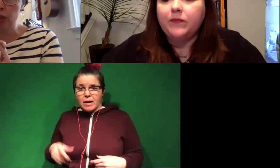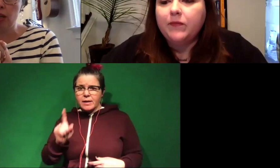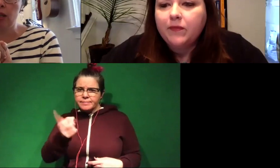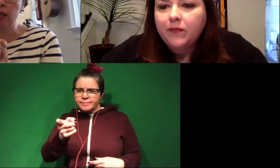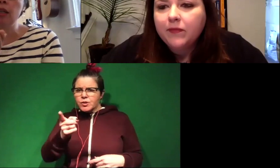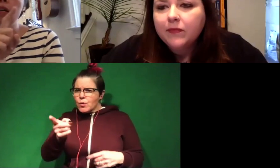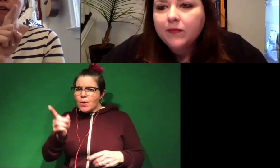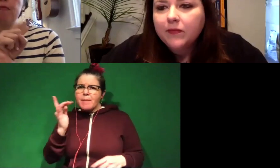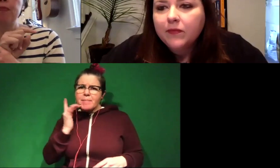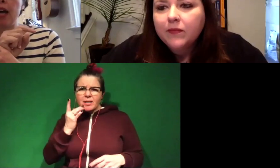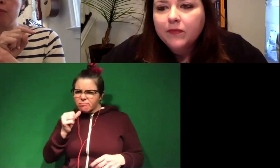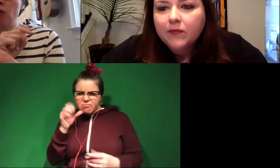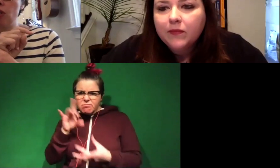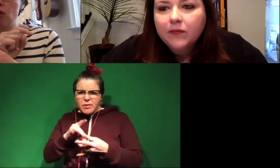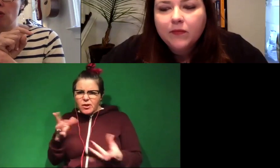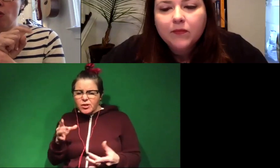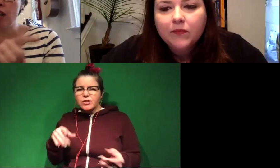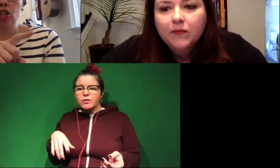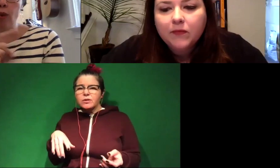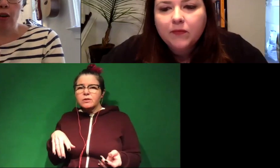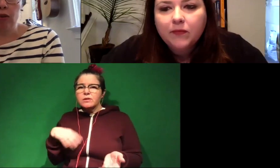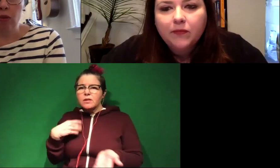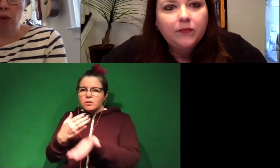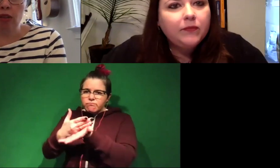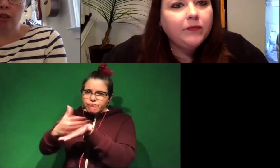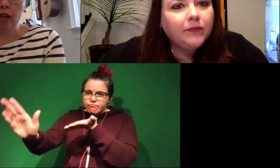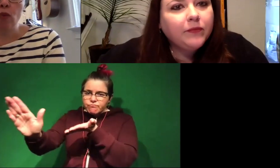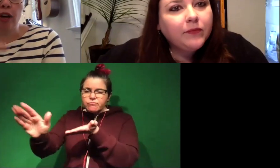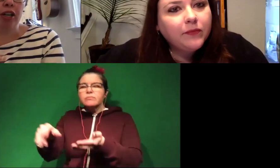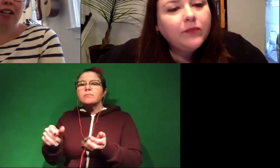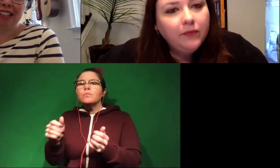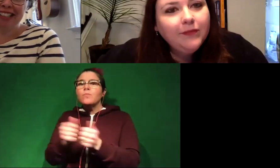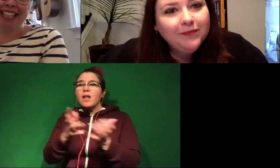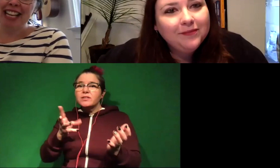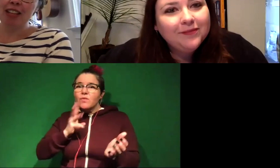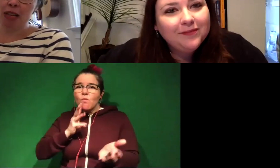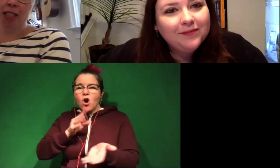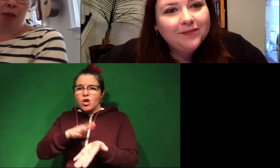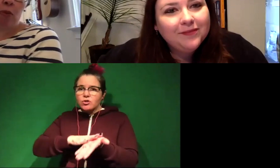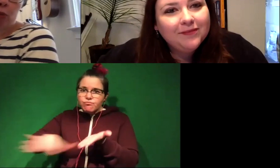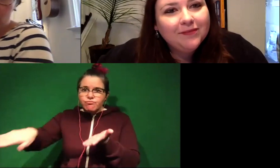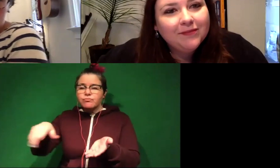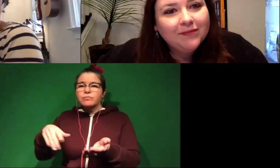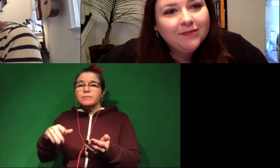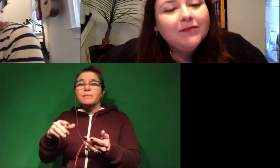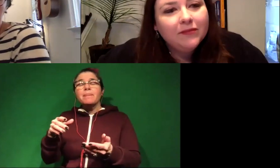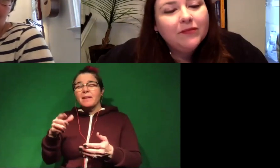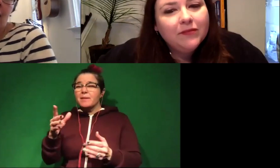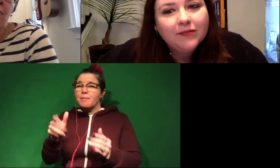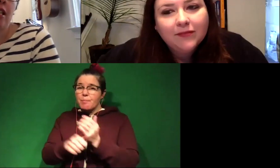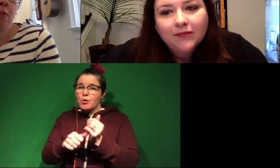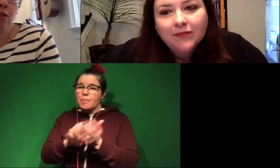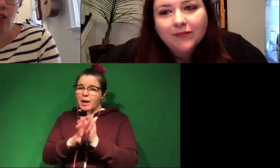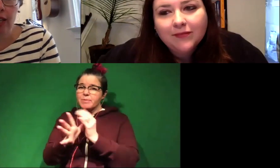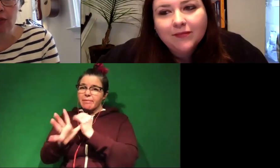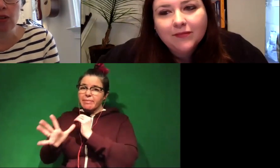doesn't belong. I'm going to wash you out with a lot of water that makes my poop pretty runny and